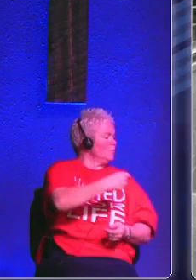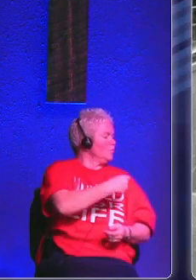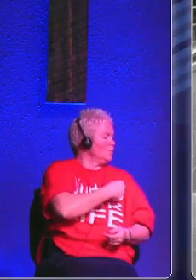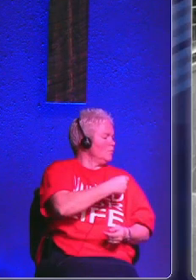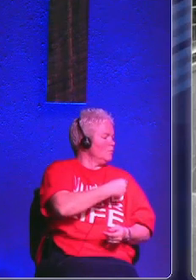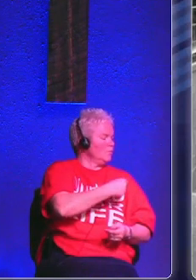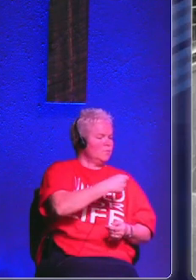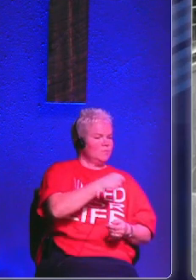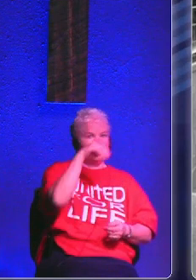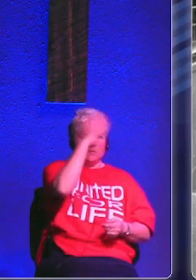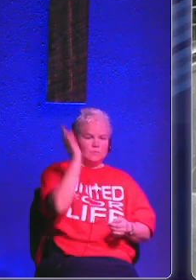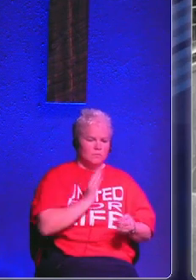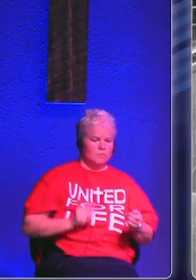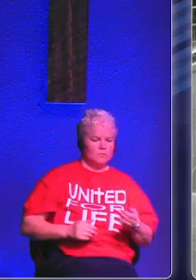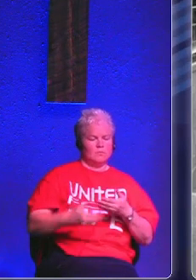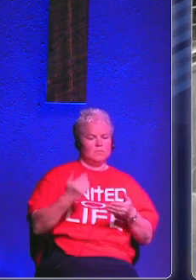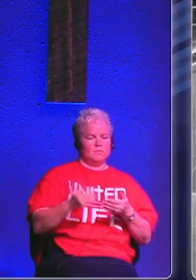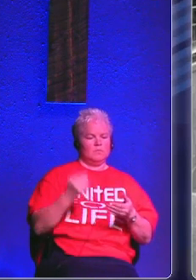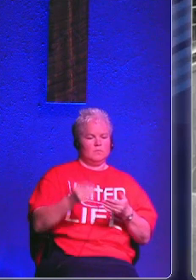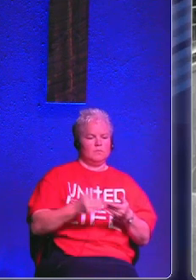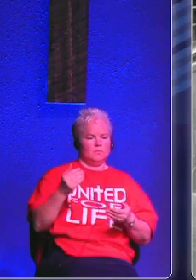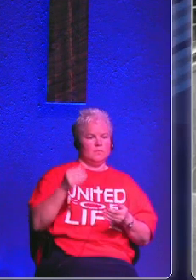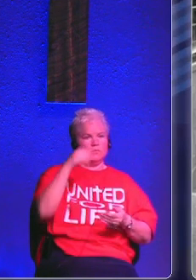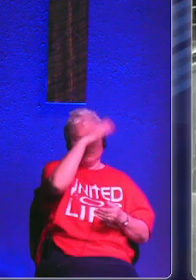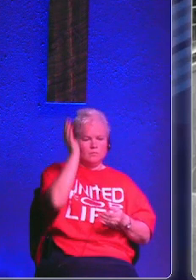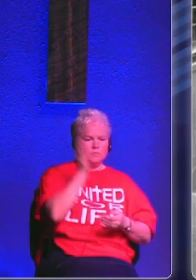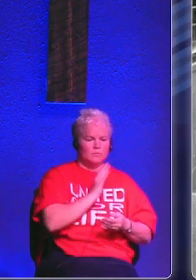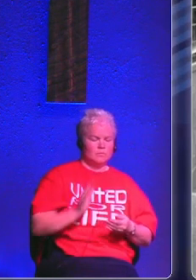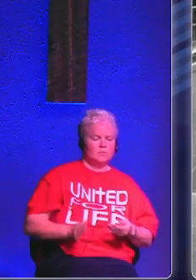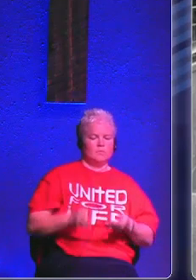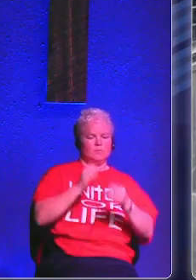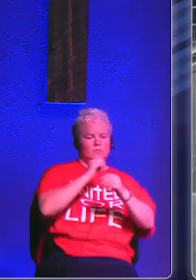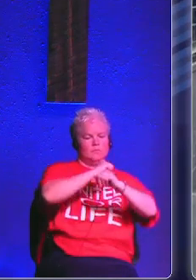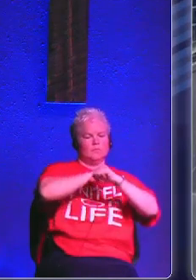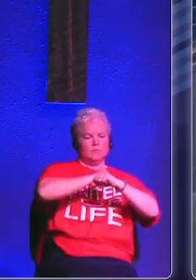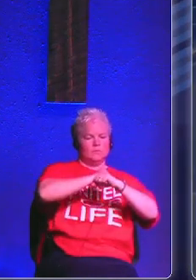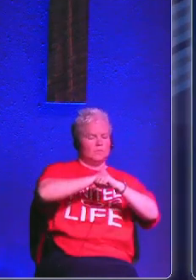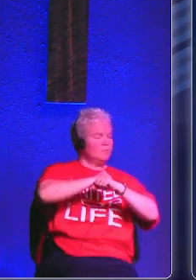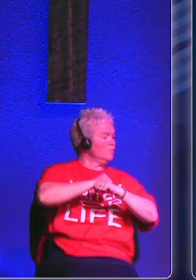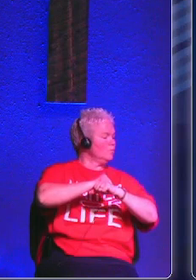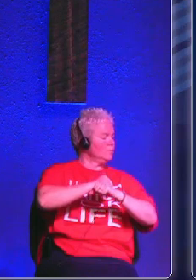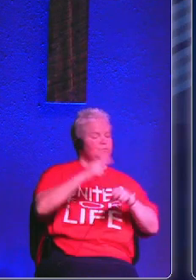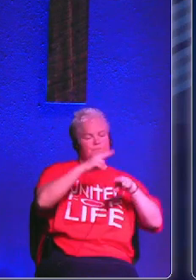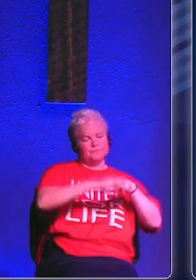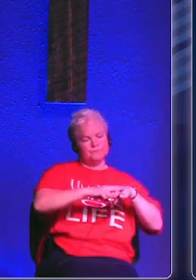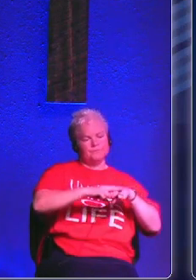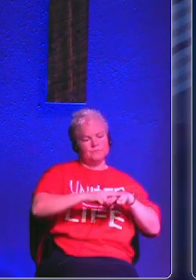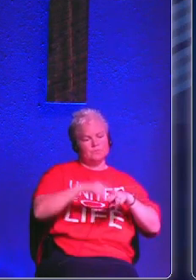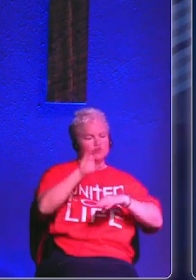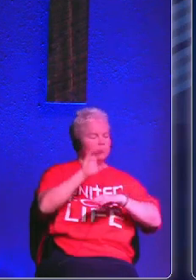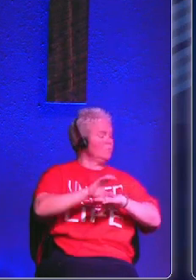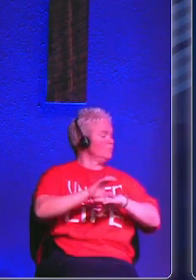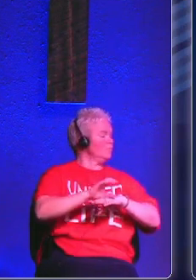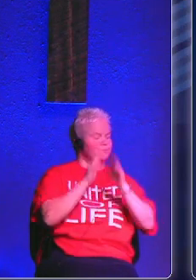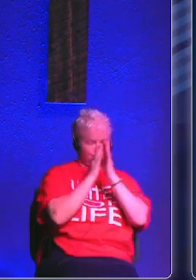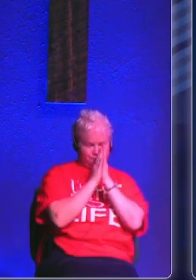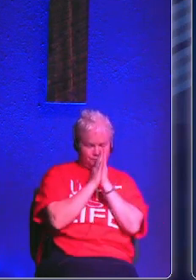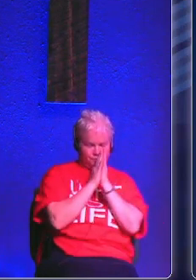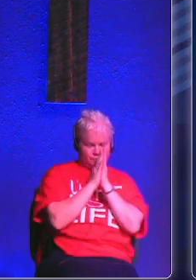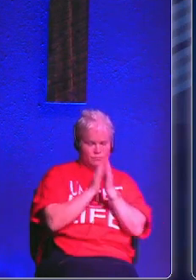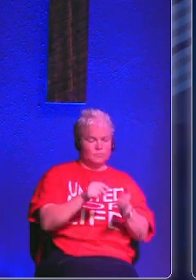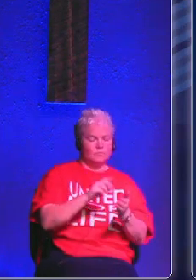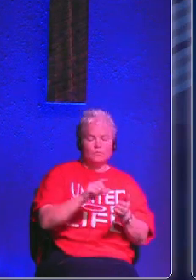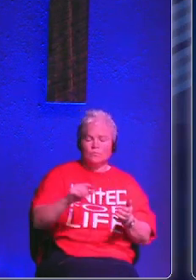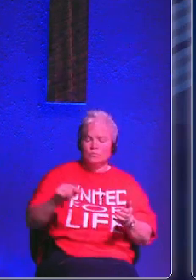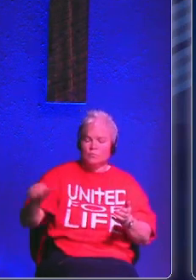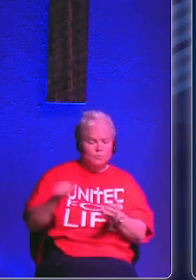conviction is never easy, and it's never the path of least resistance. So when you're sitting in church, or you're praying,